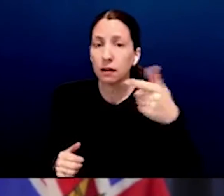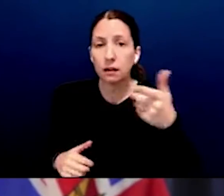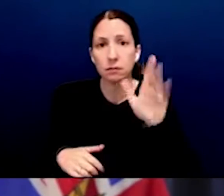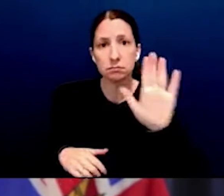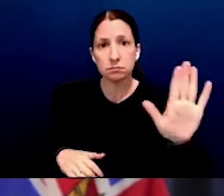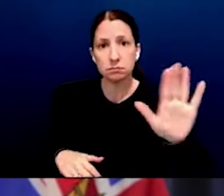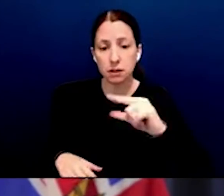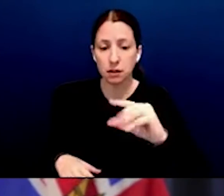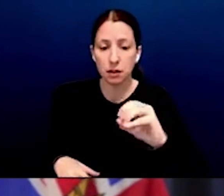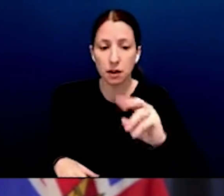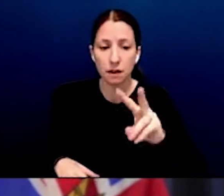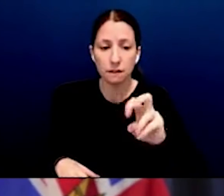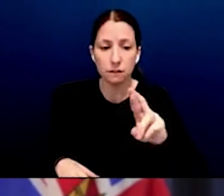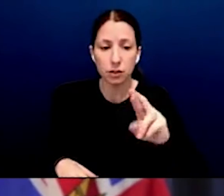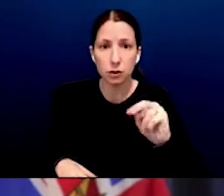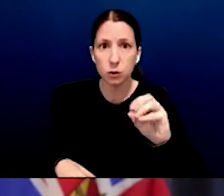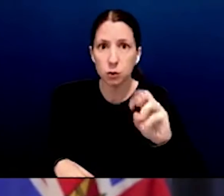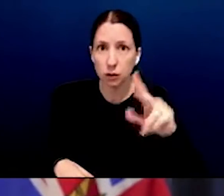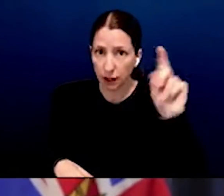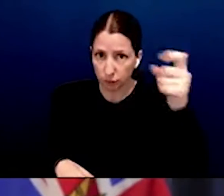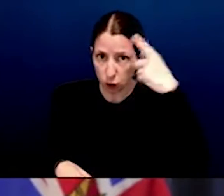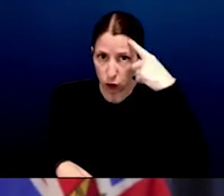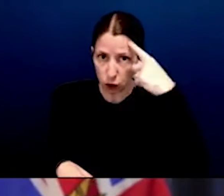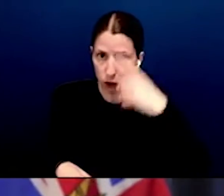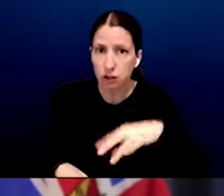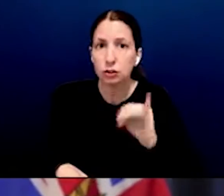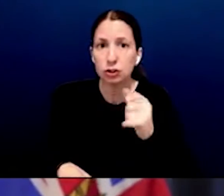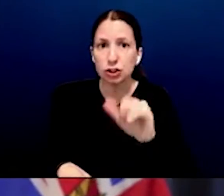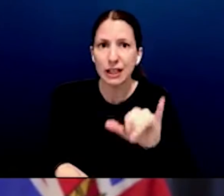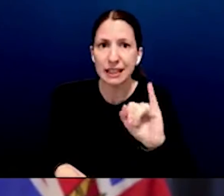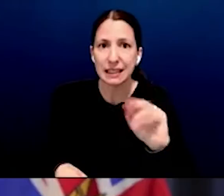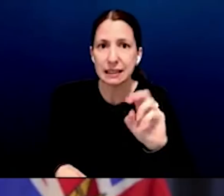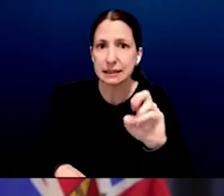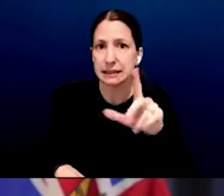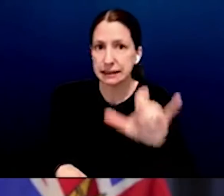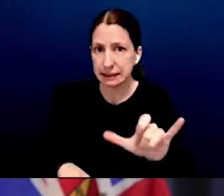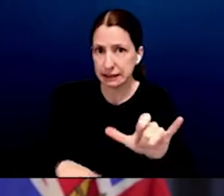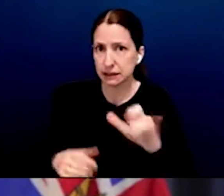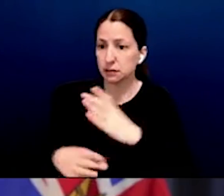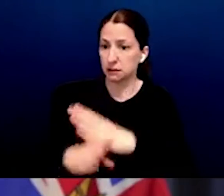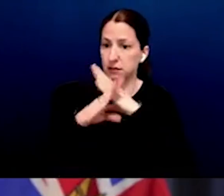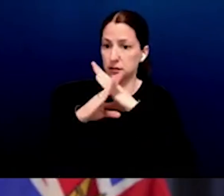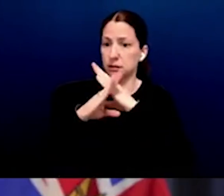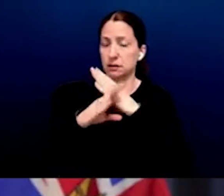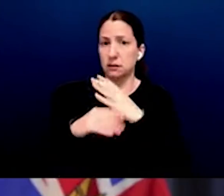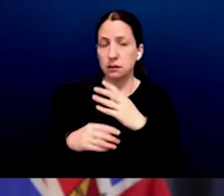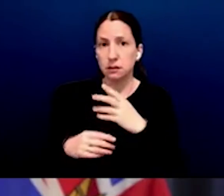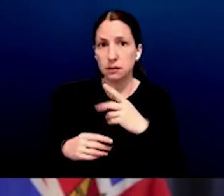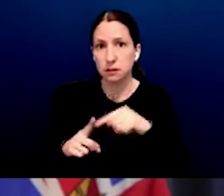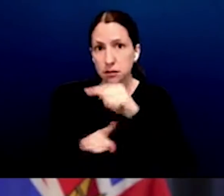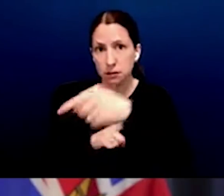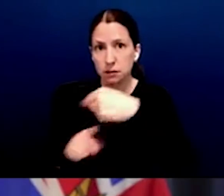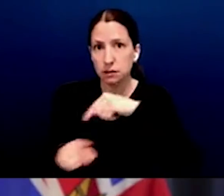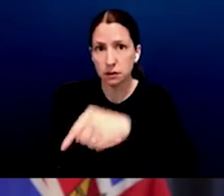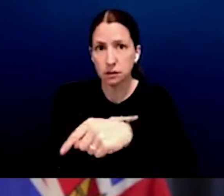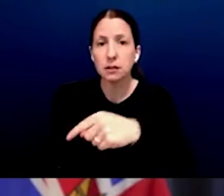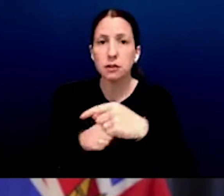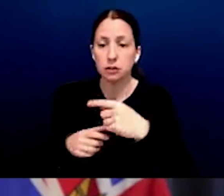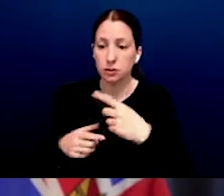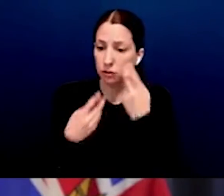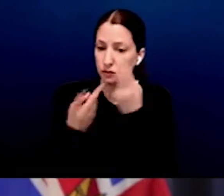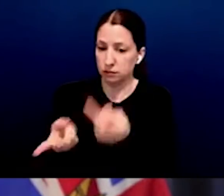about the barriers that requirement have in terms of travel between BC and Washington